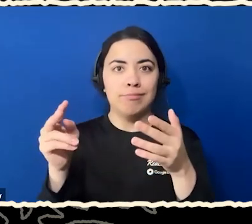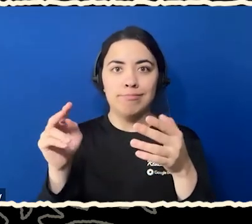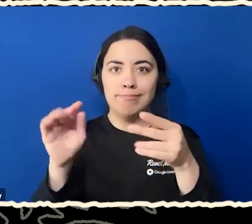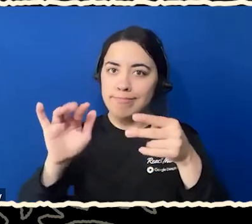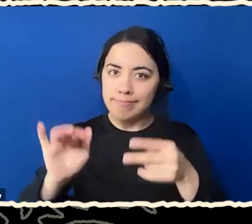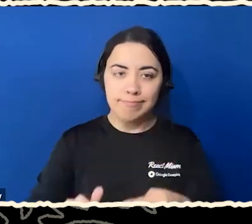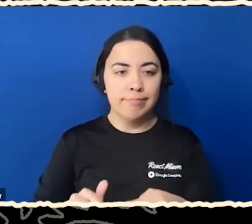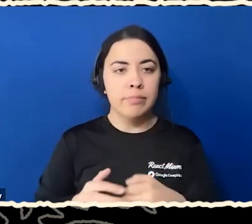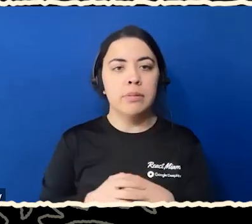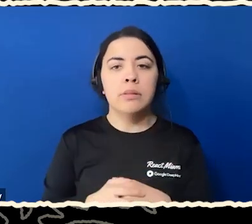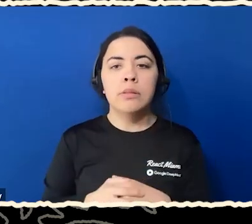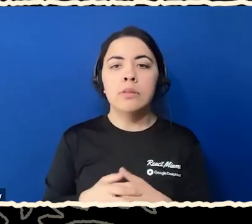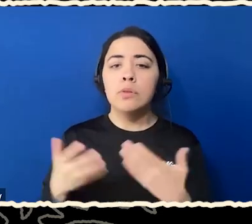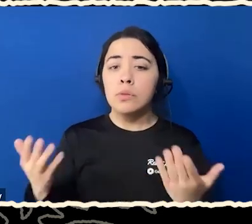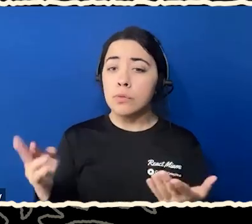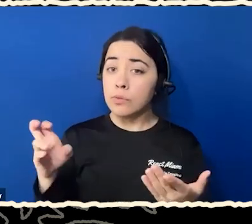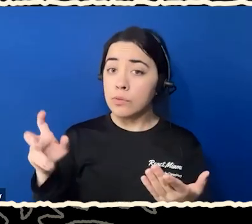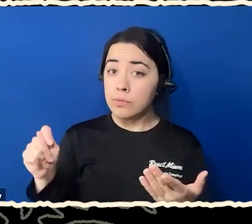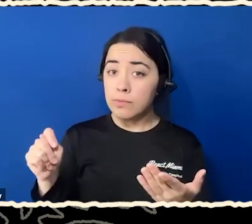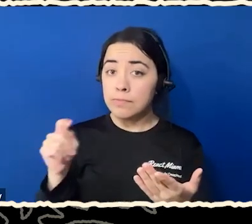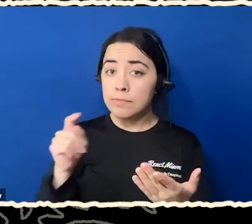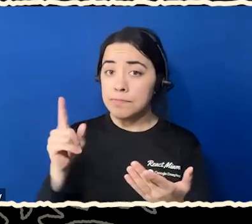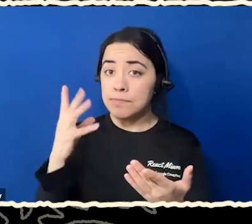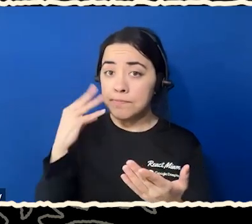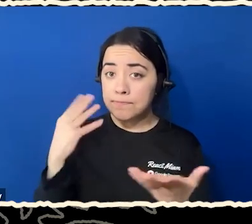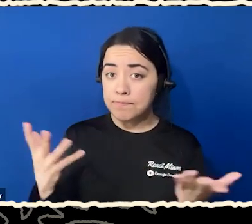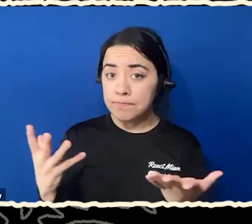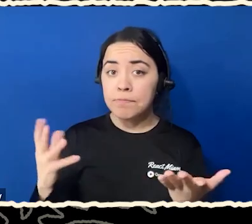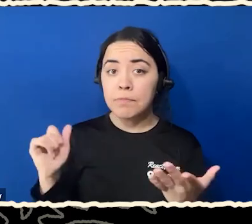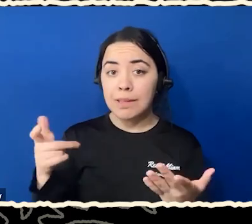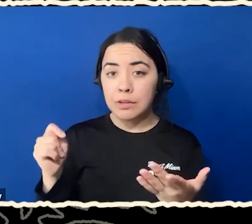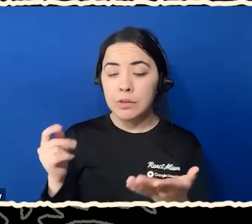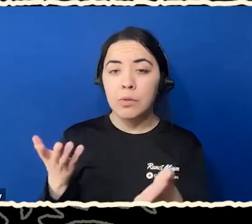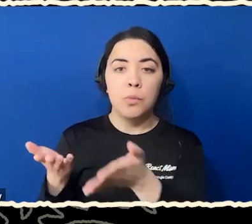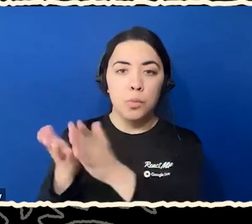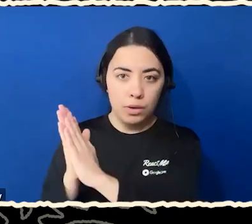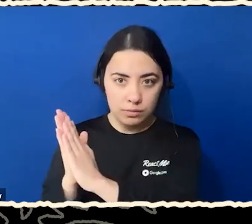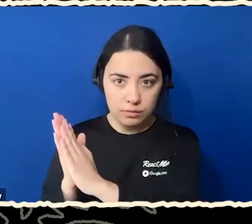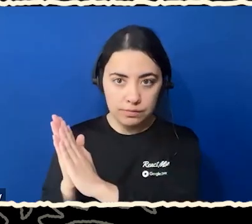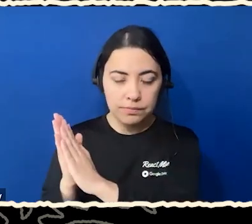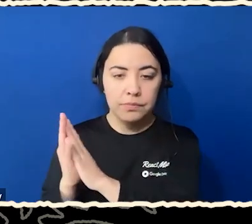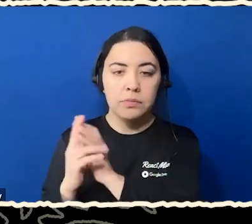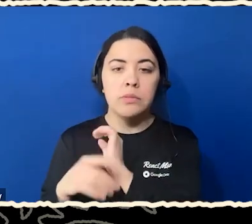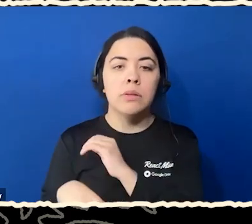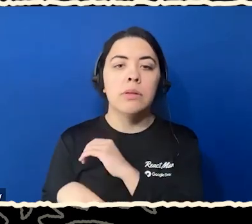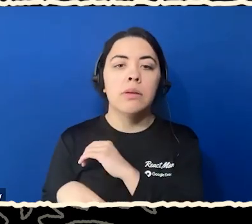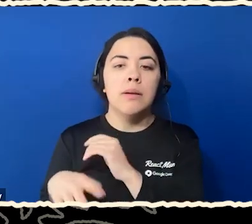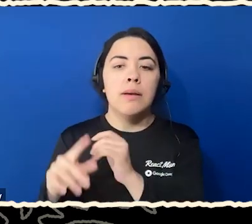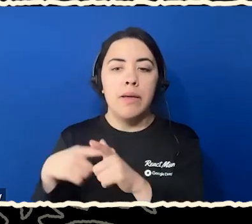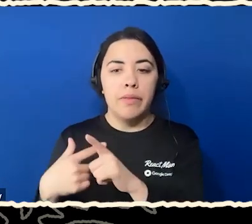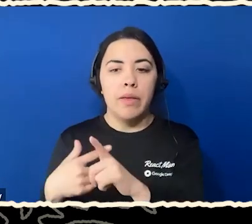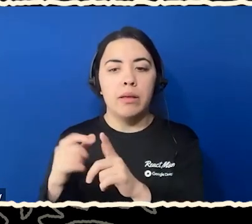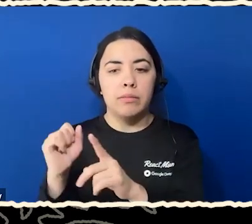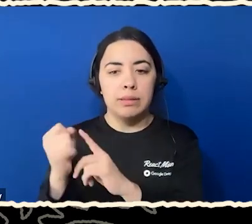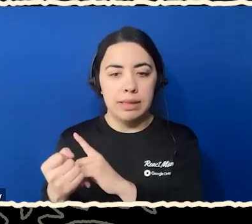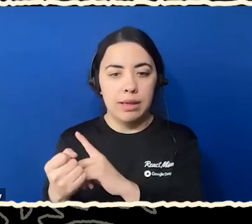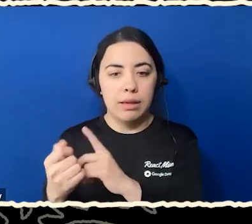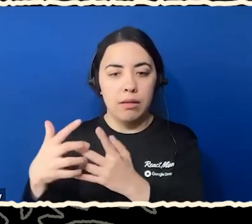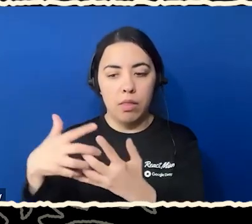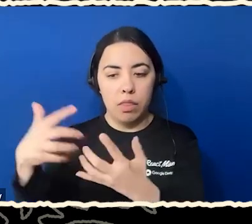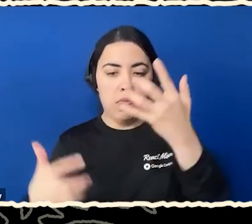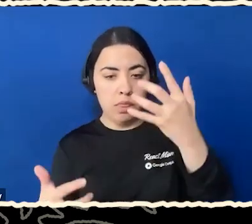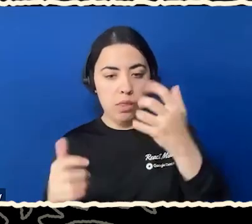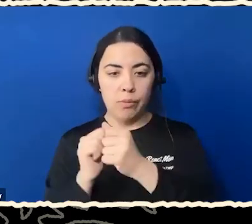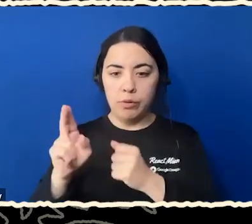So here's the reality in React. The agent fires off a request. The state gets out of sync with the UI. It retries. You